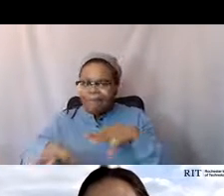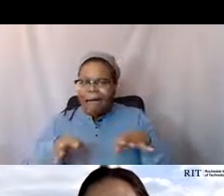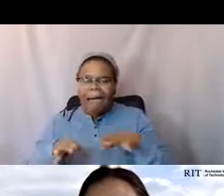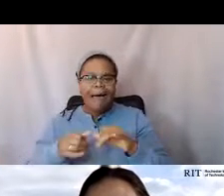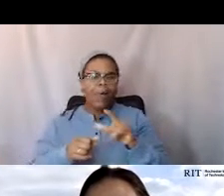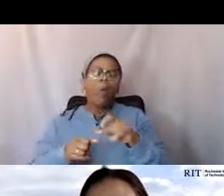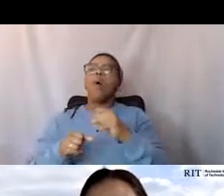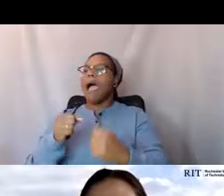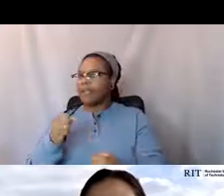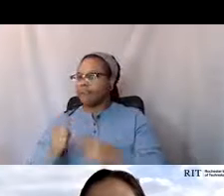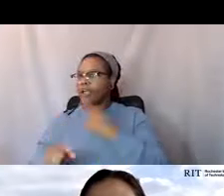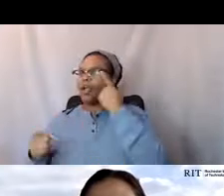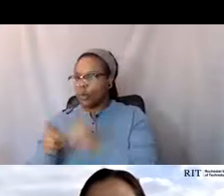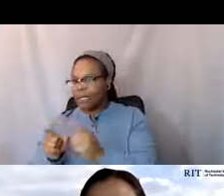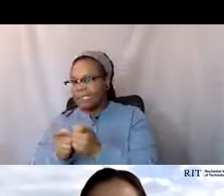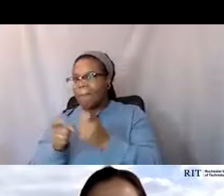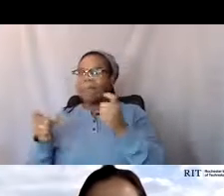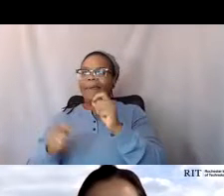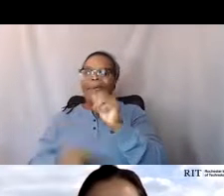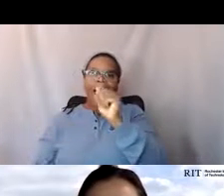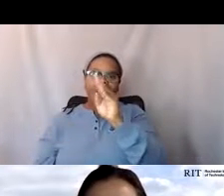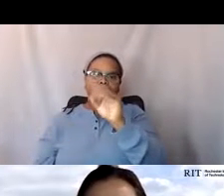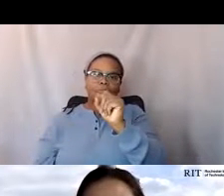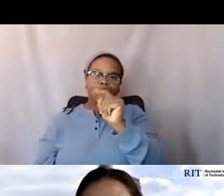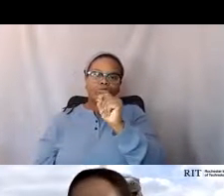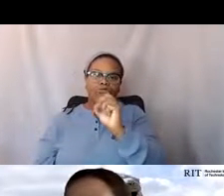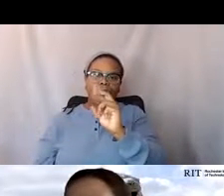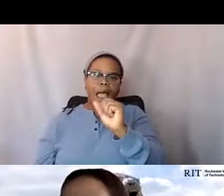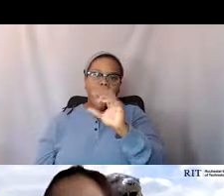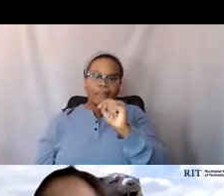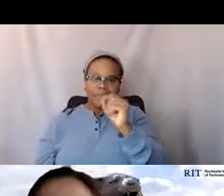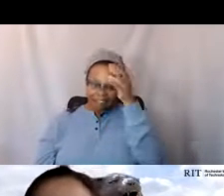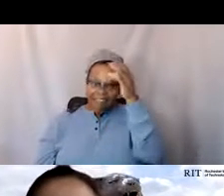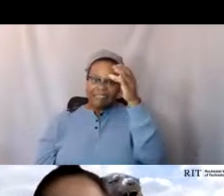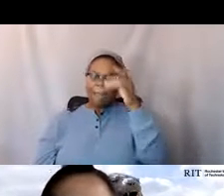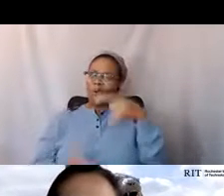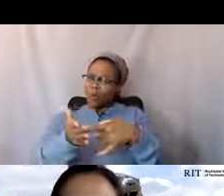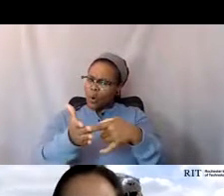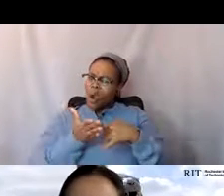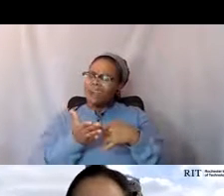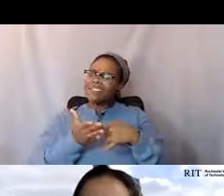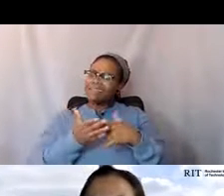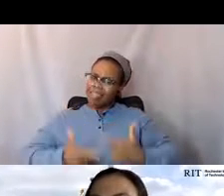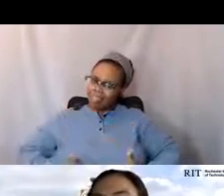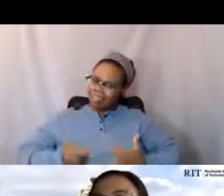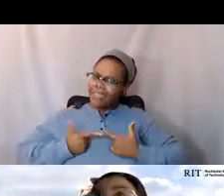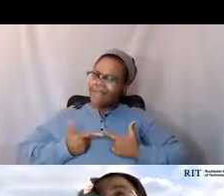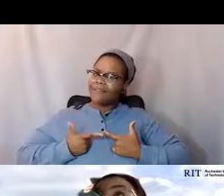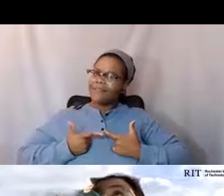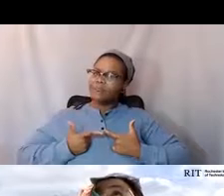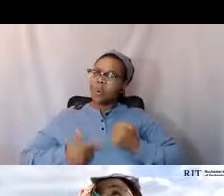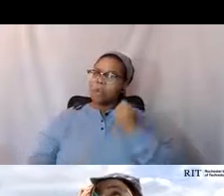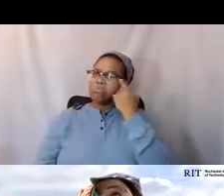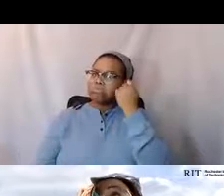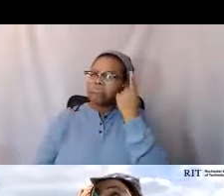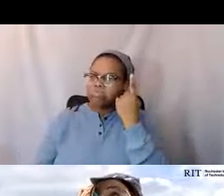this big, sometimes abstract concept. And it requires us living it to kind of bring it to life.